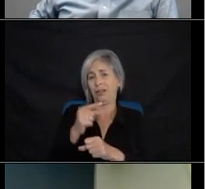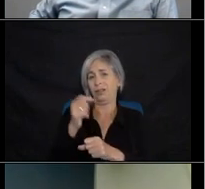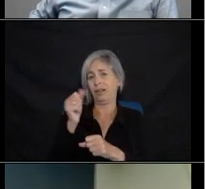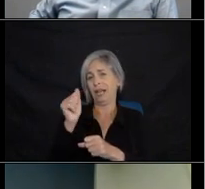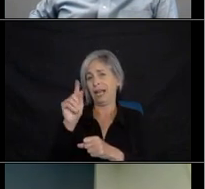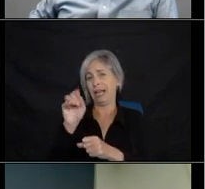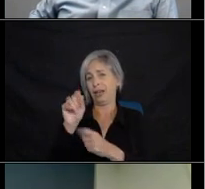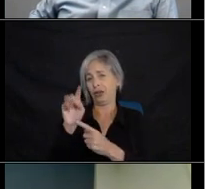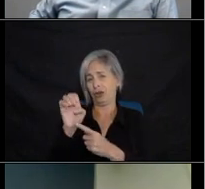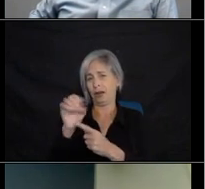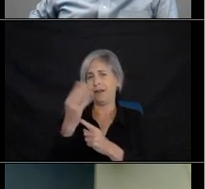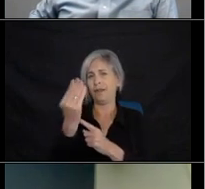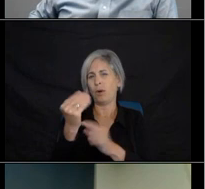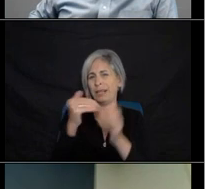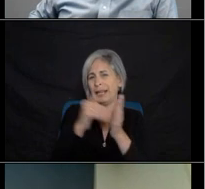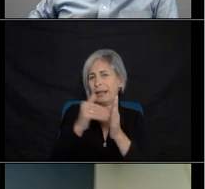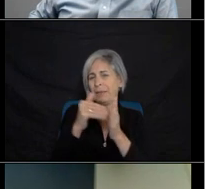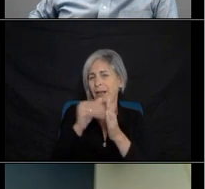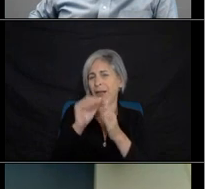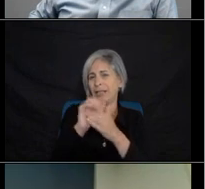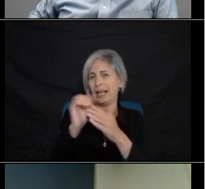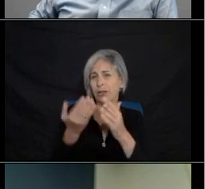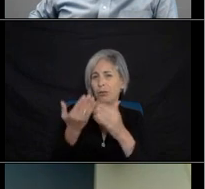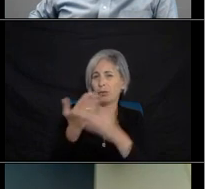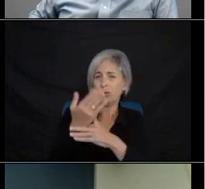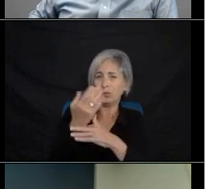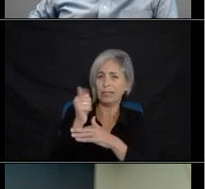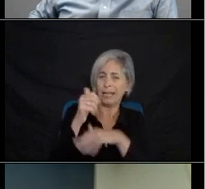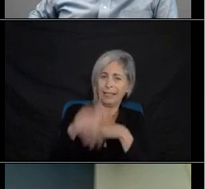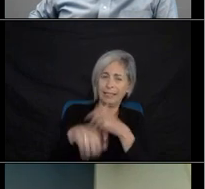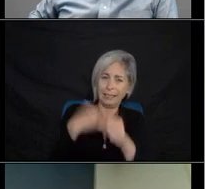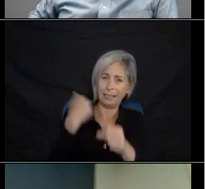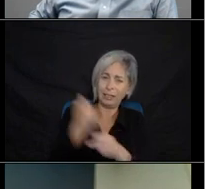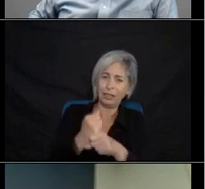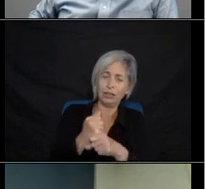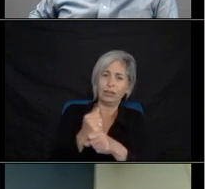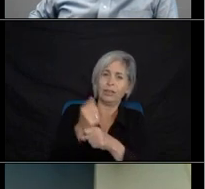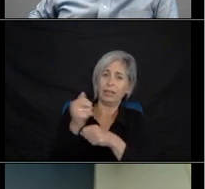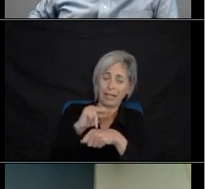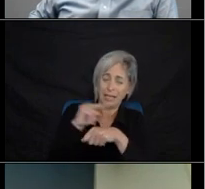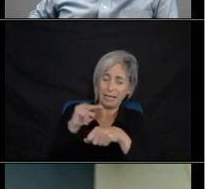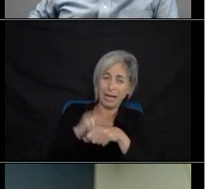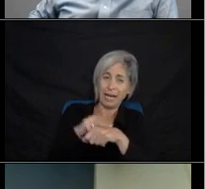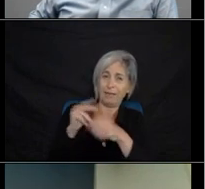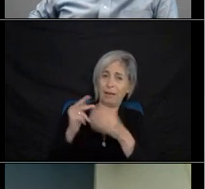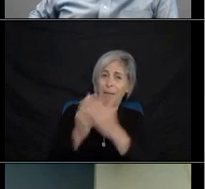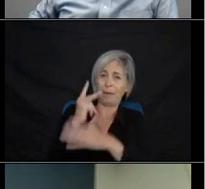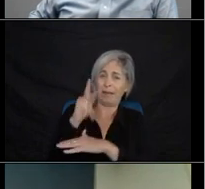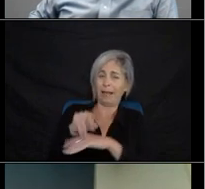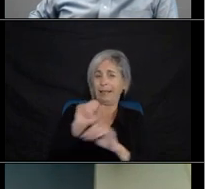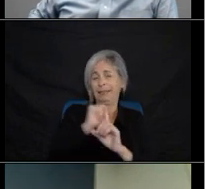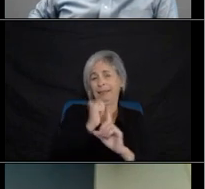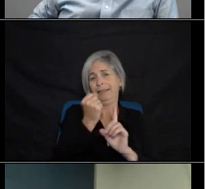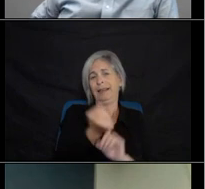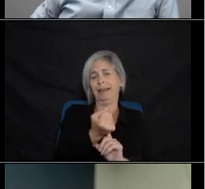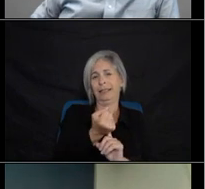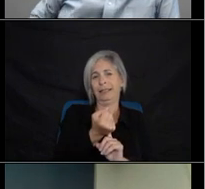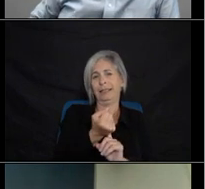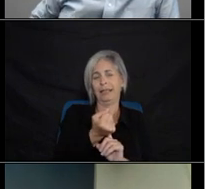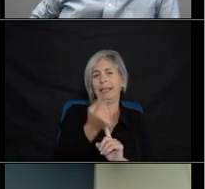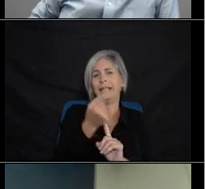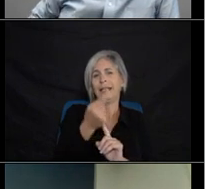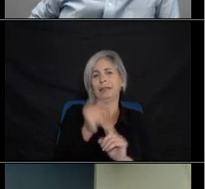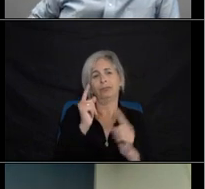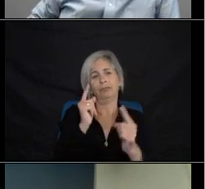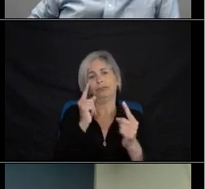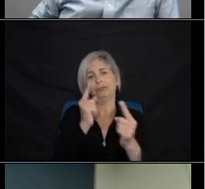That's $14 million over 10 years, according to the Florida Native Plant Society. This forest can become a destination for Palm